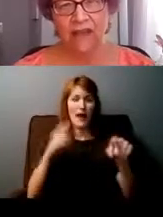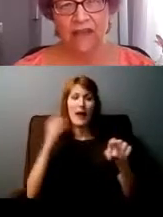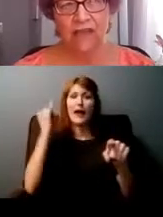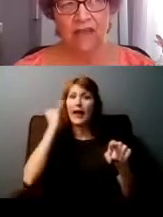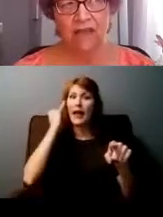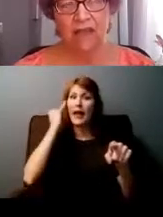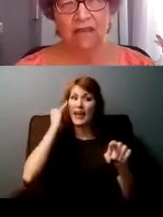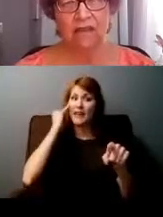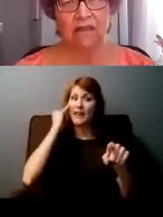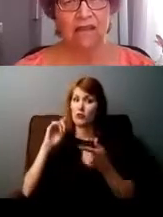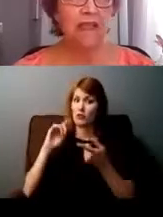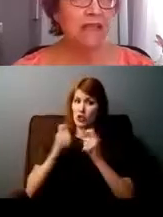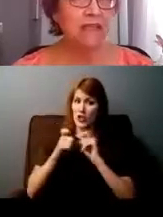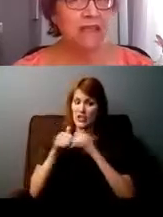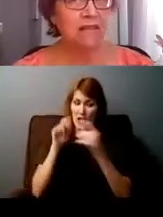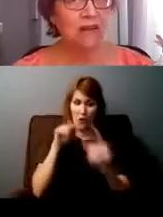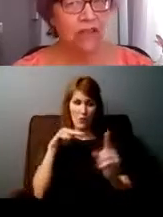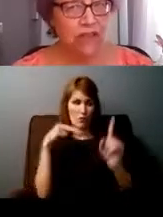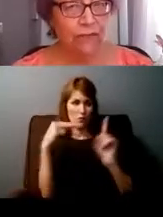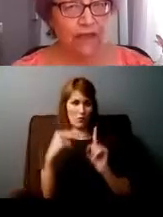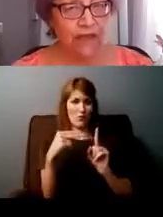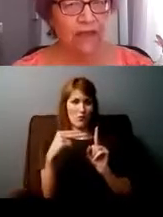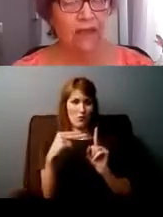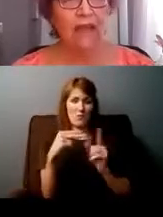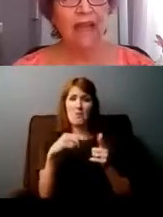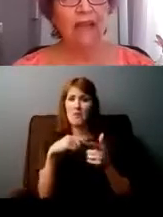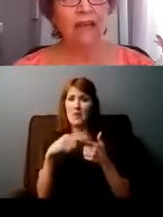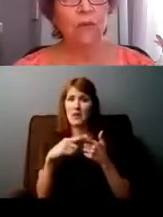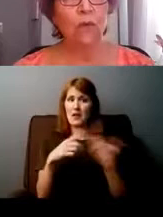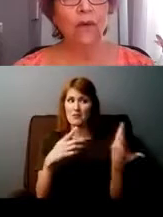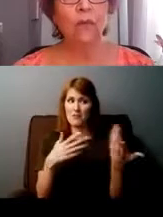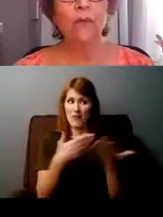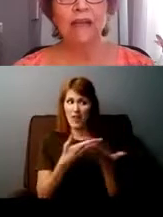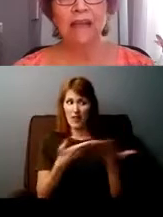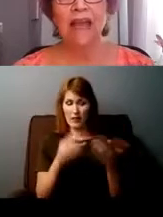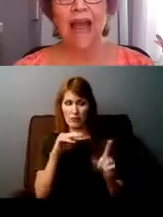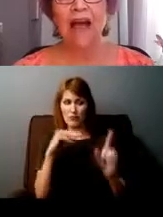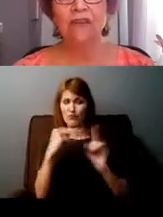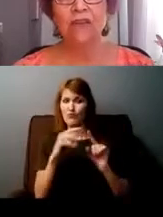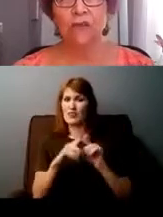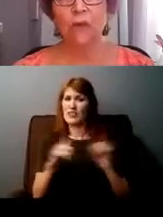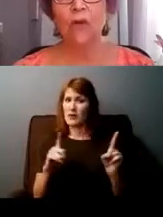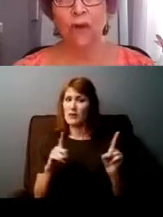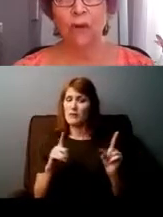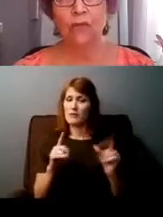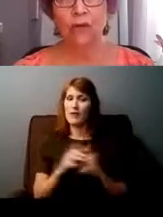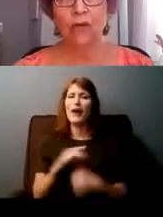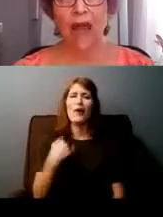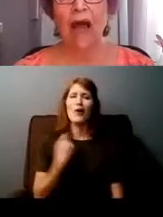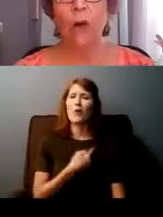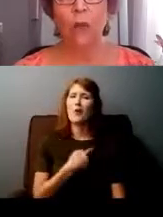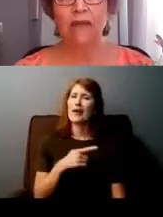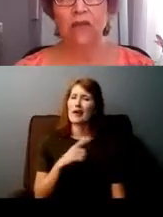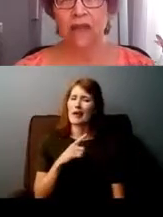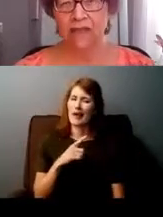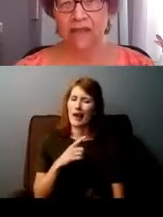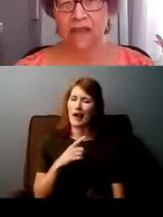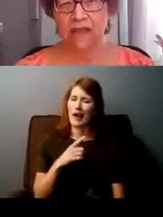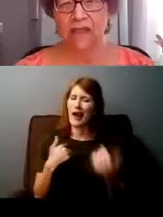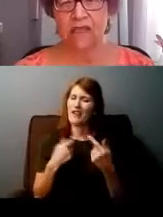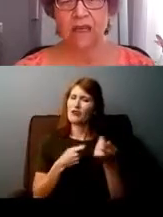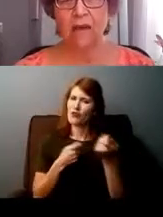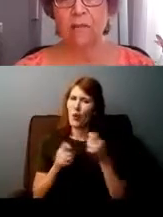at things, then things are different. And we really have control over how we look